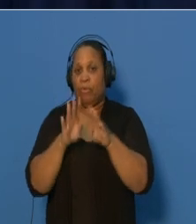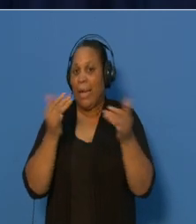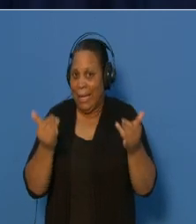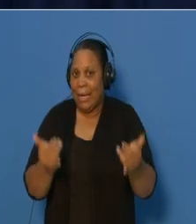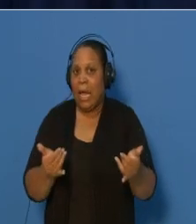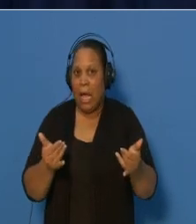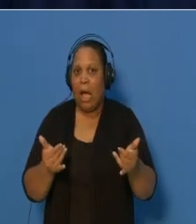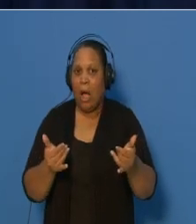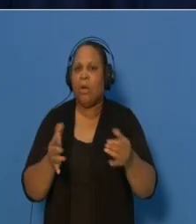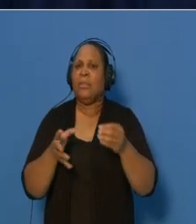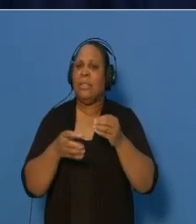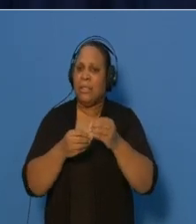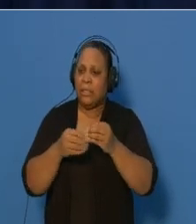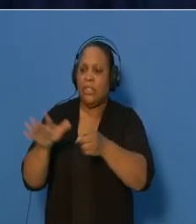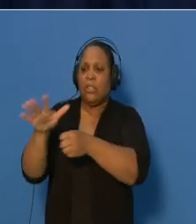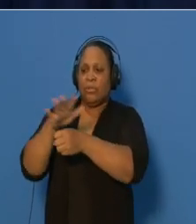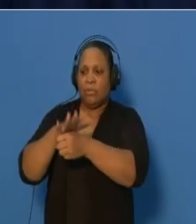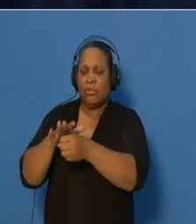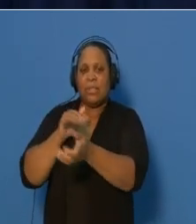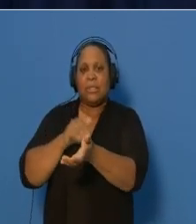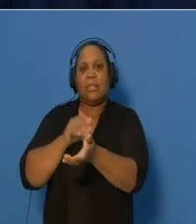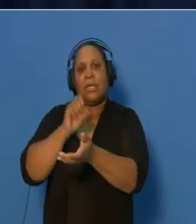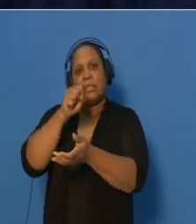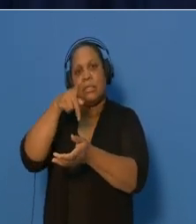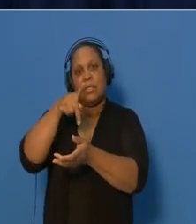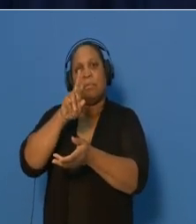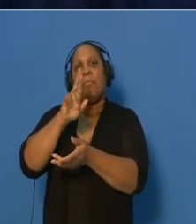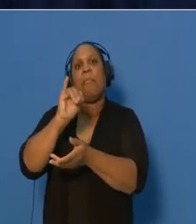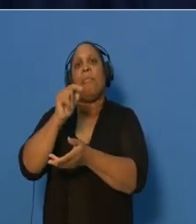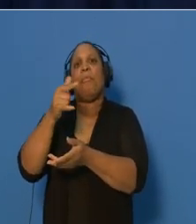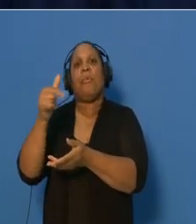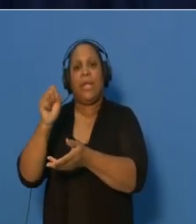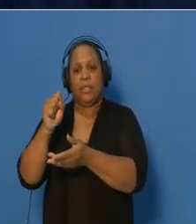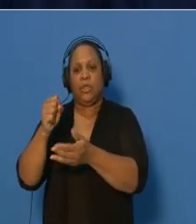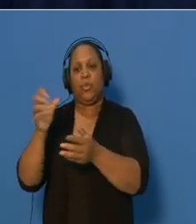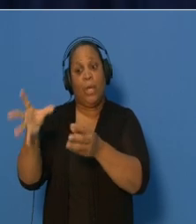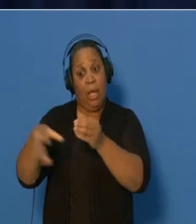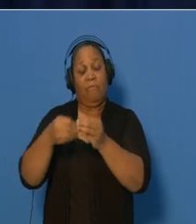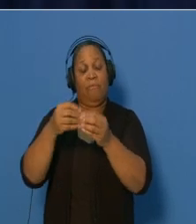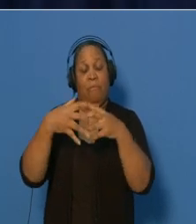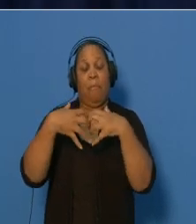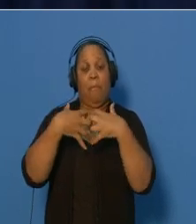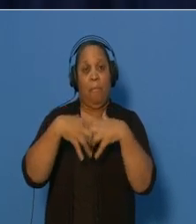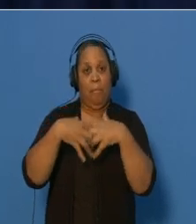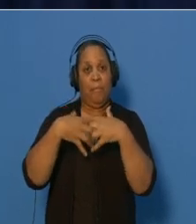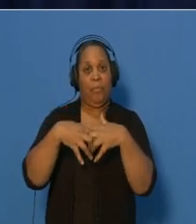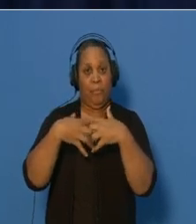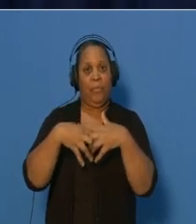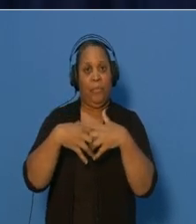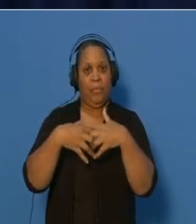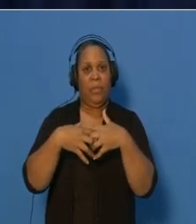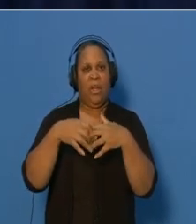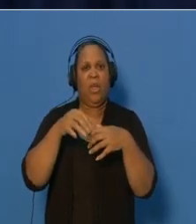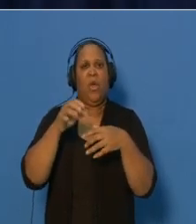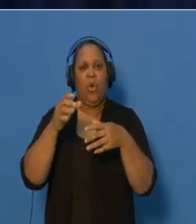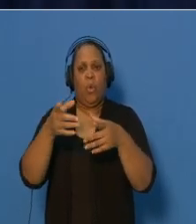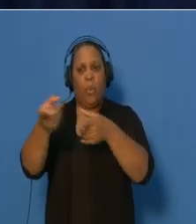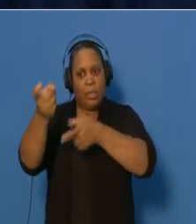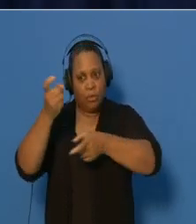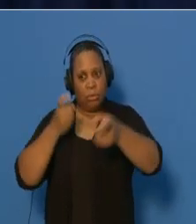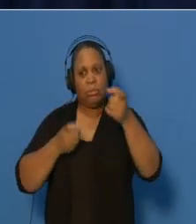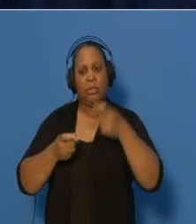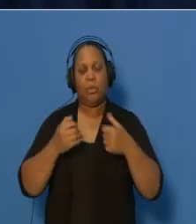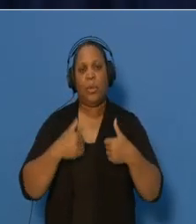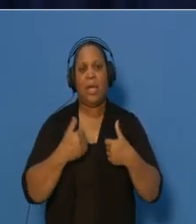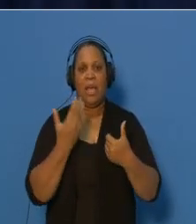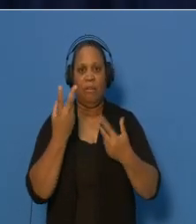in addition to the facility of Dr. Spriggs, the additional machines which were donated by Roche, which were here, we have 2 additional